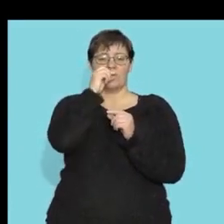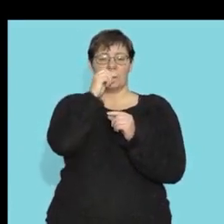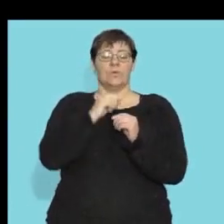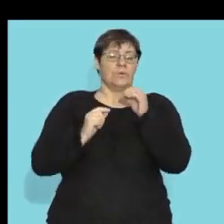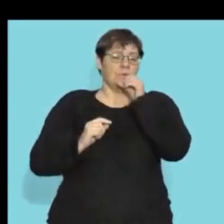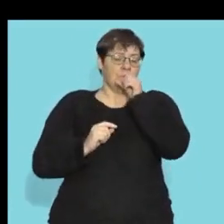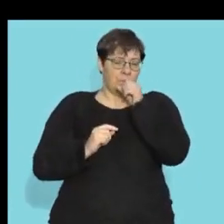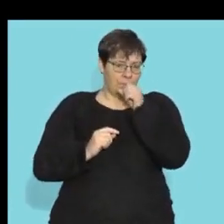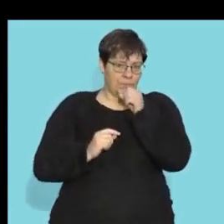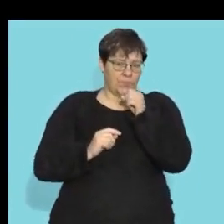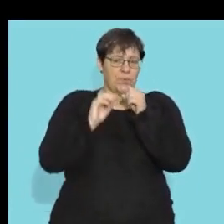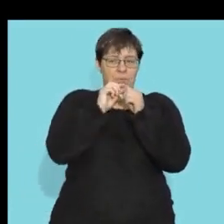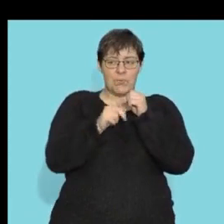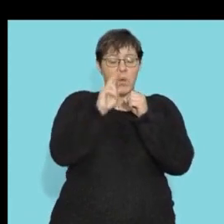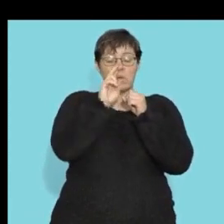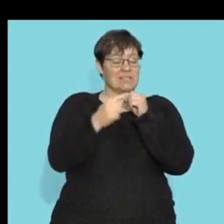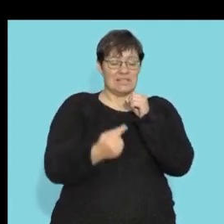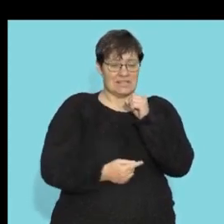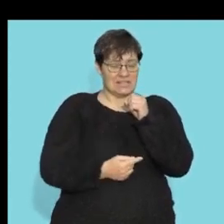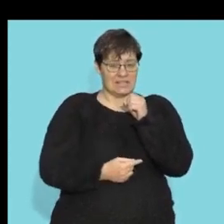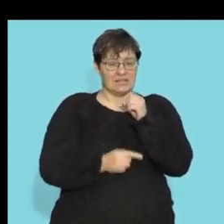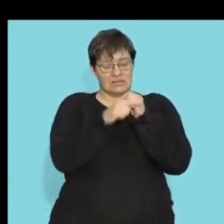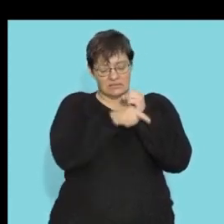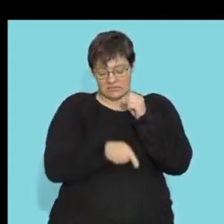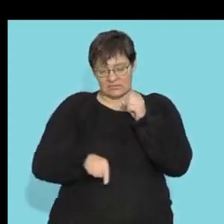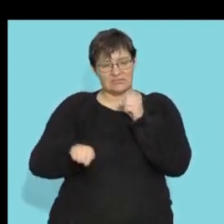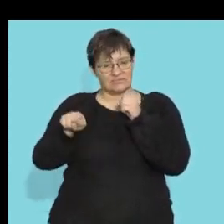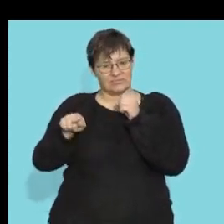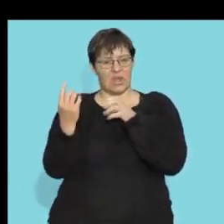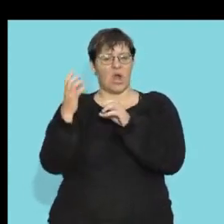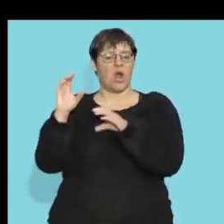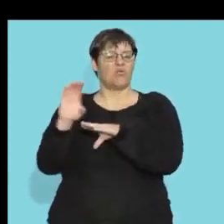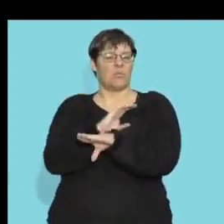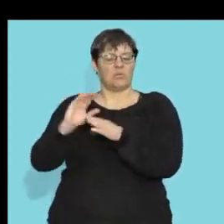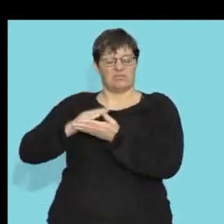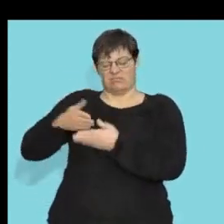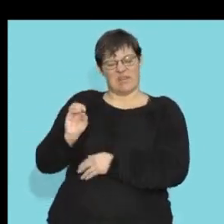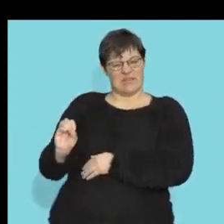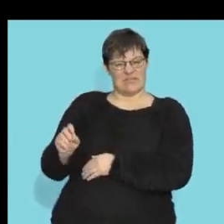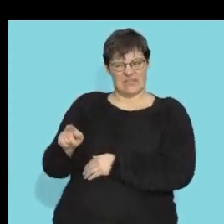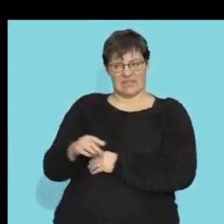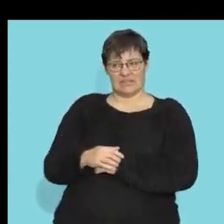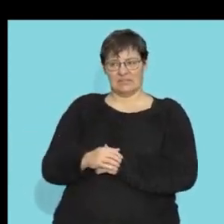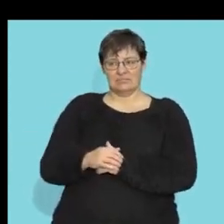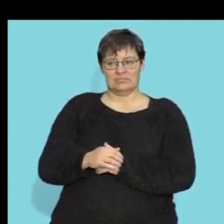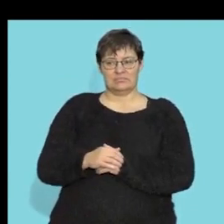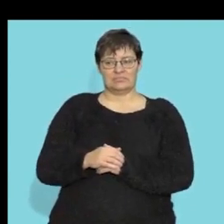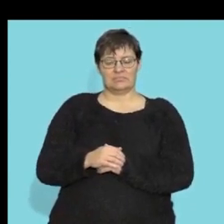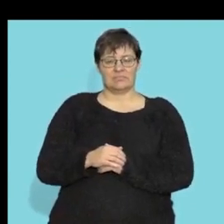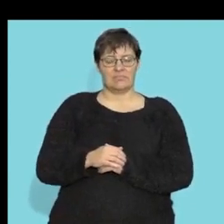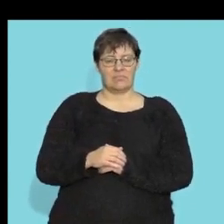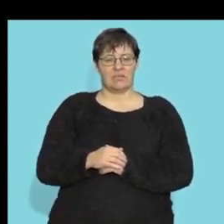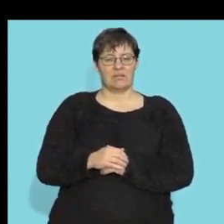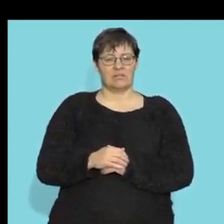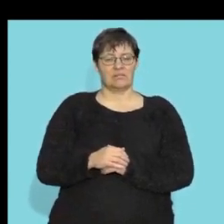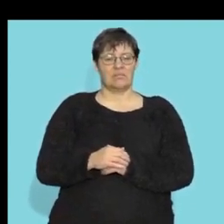we can put air in. And what you don't see, it's linked to a bit of a computer screen. Now, I've had